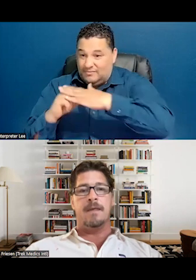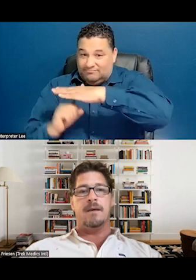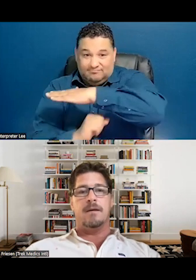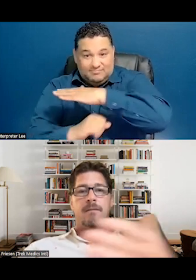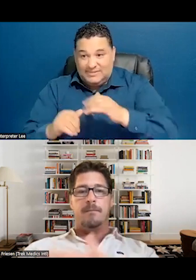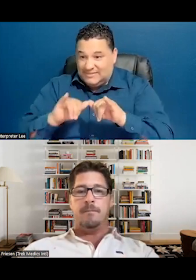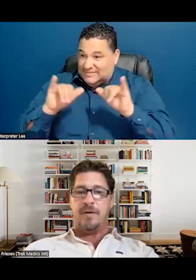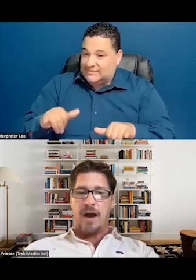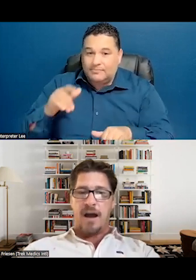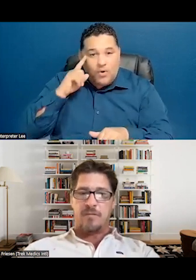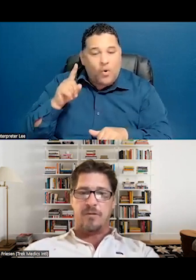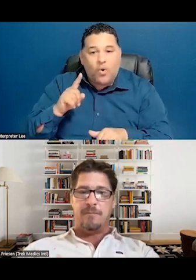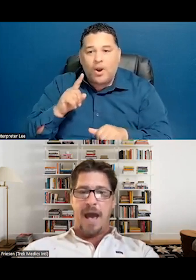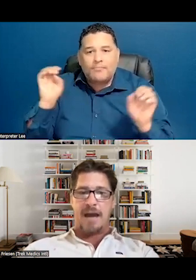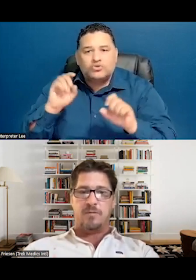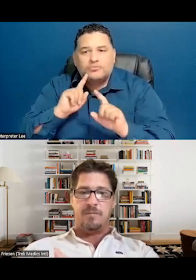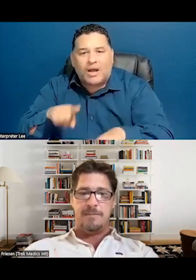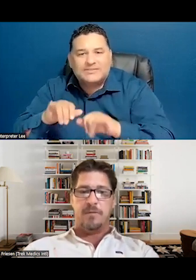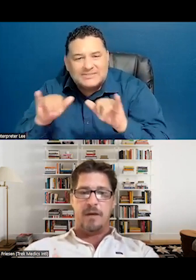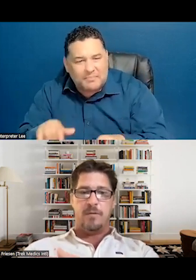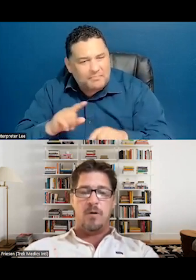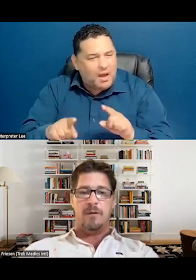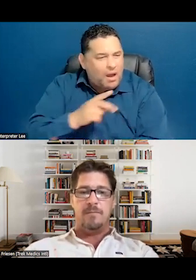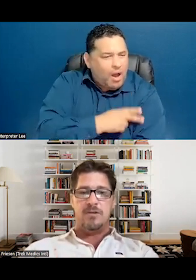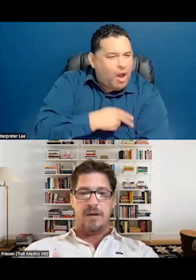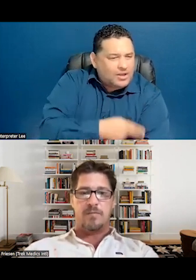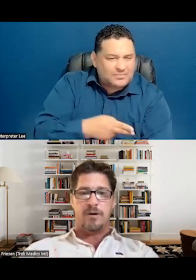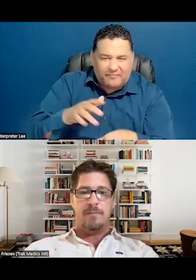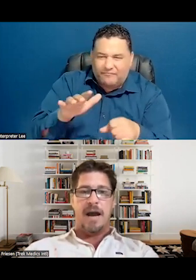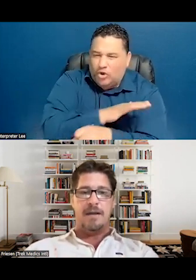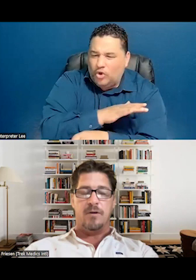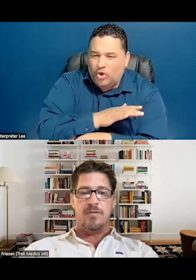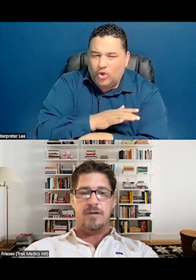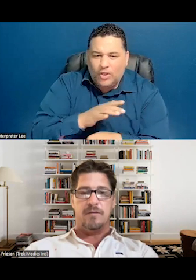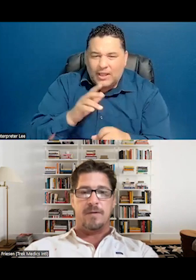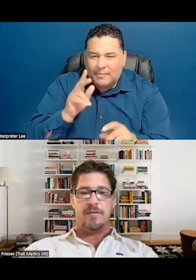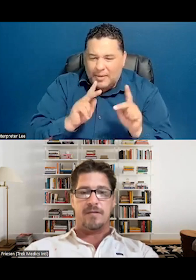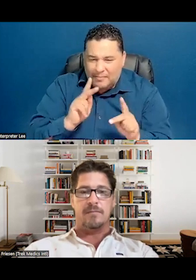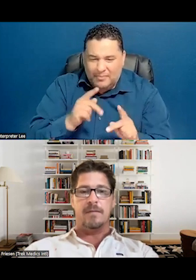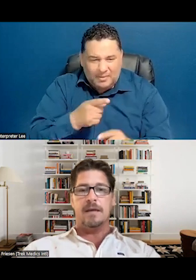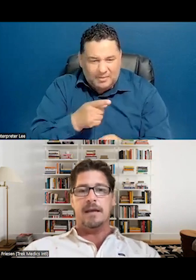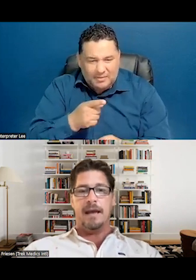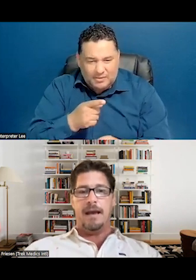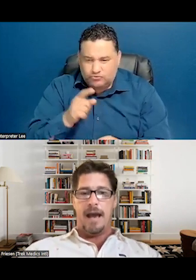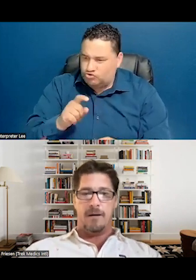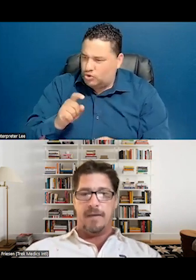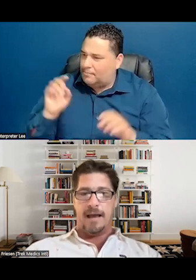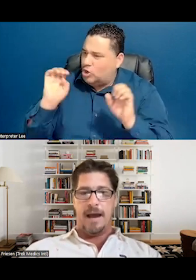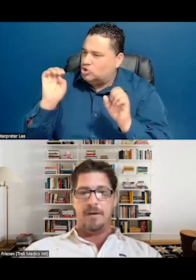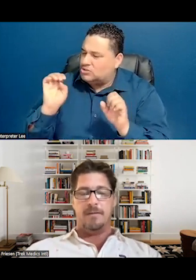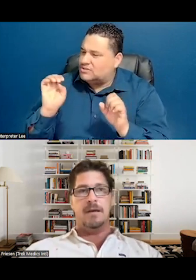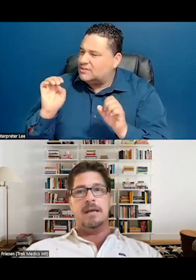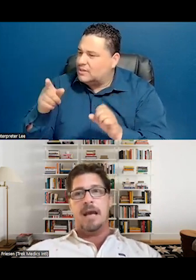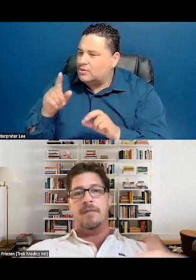system, but the hospitals are packed with people that would normally be transported by an emergency response system, how did